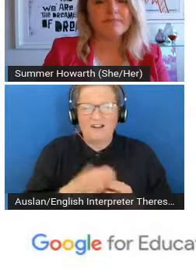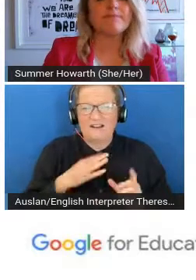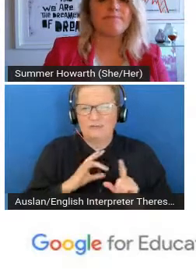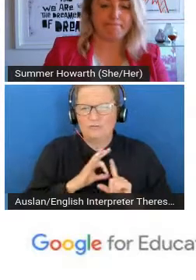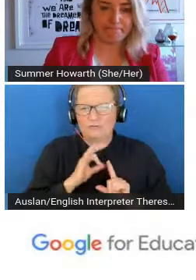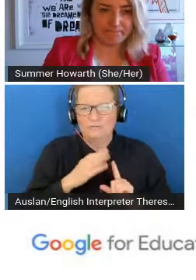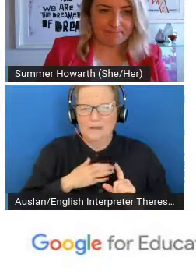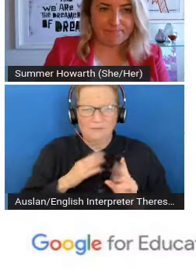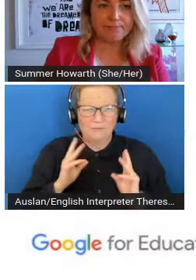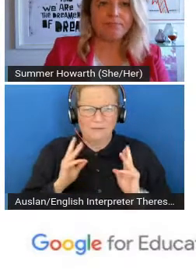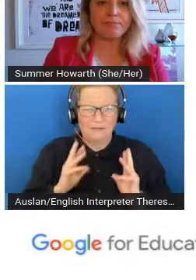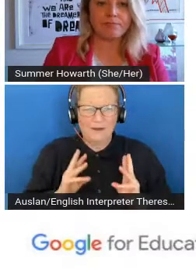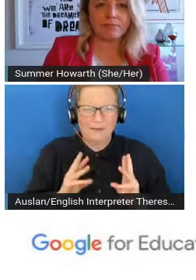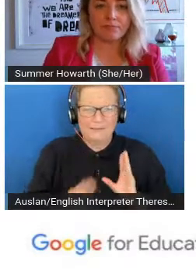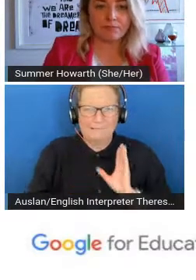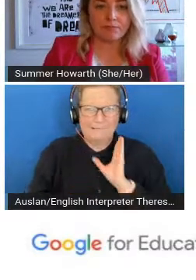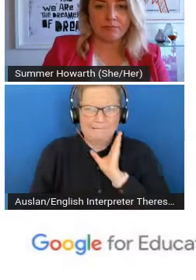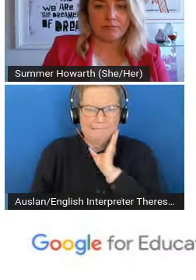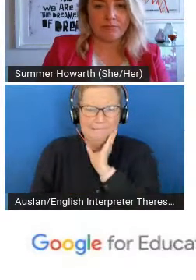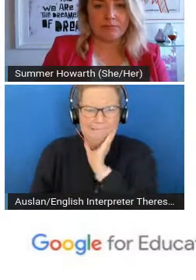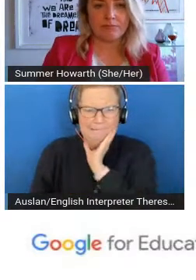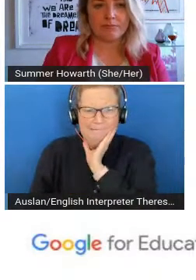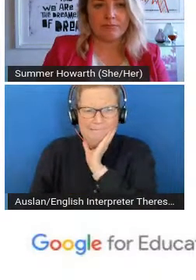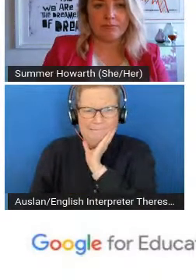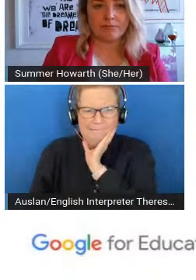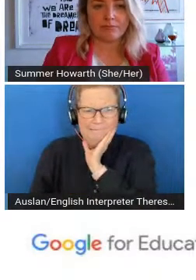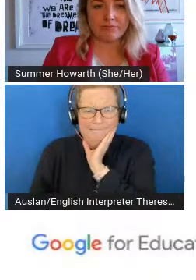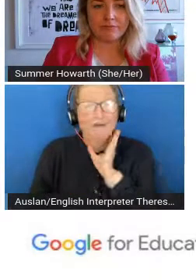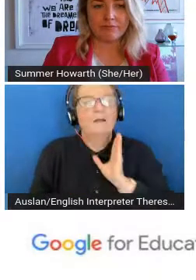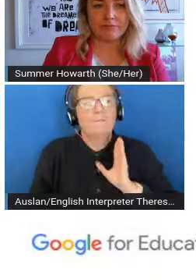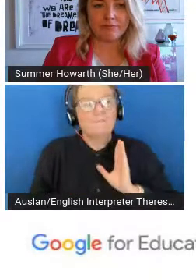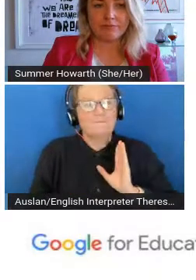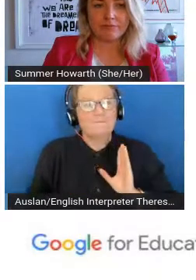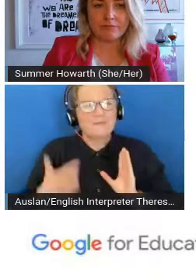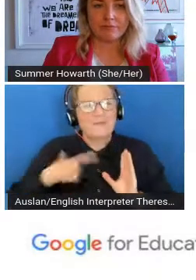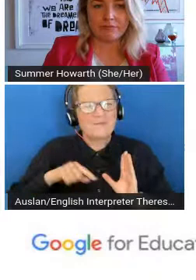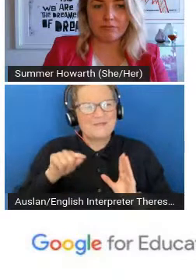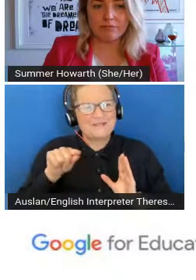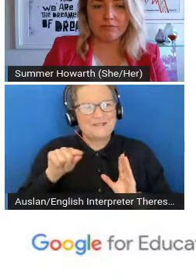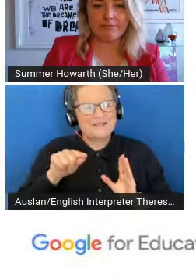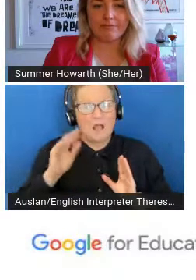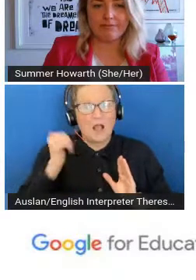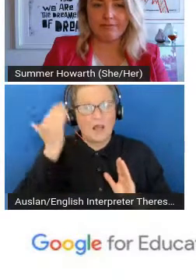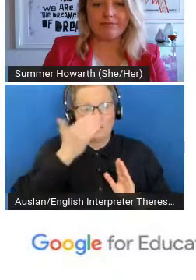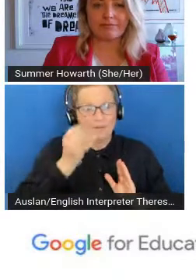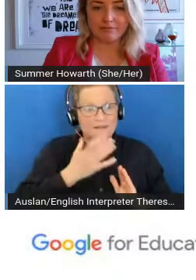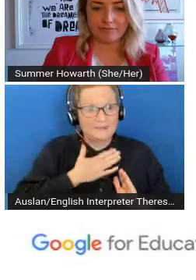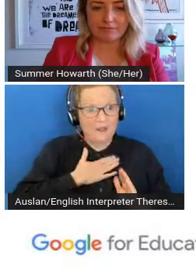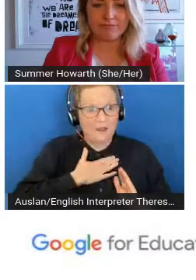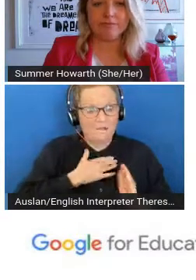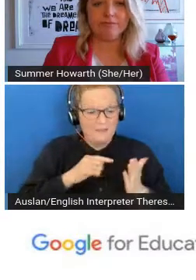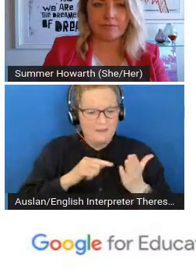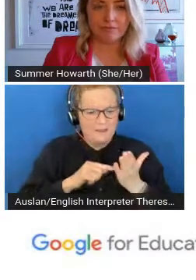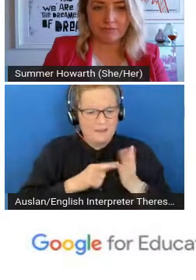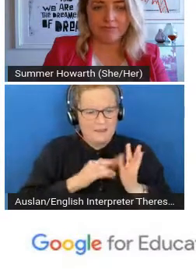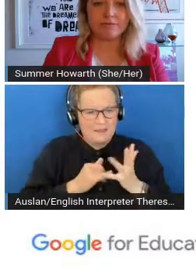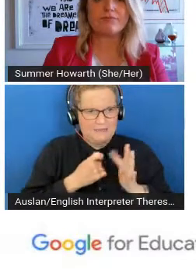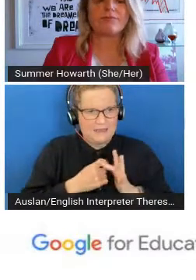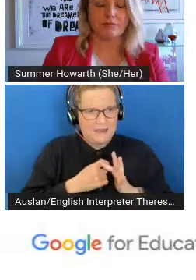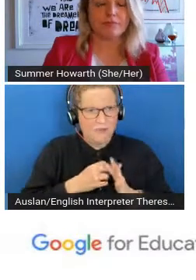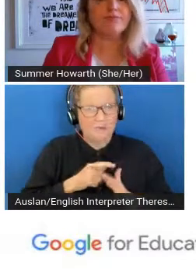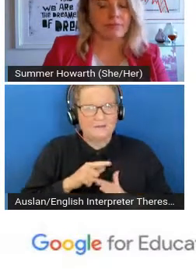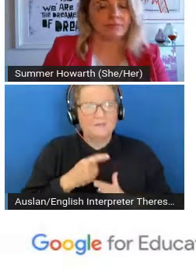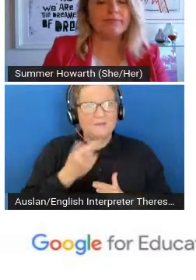right? Because the reality of it is when I was in high school, the task was for you, the teacher.